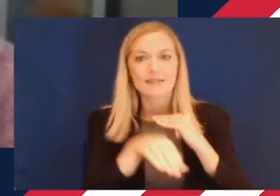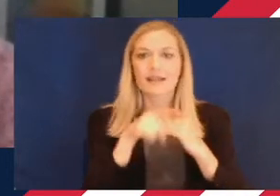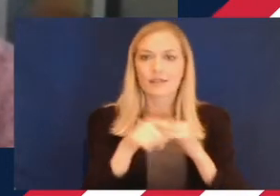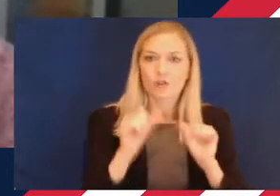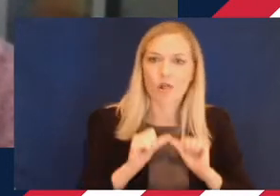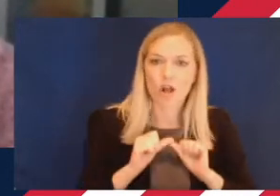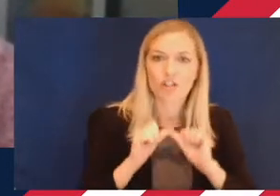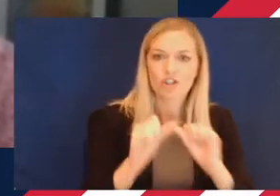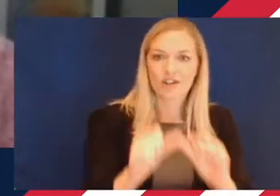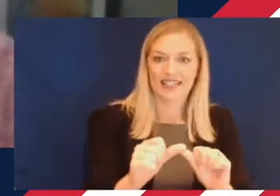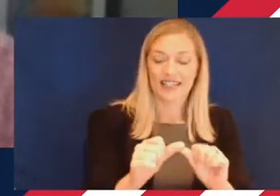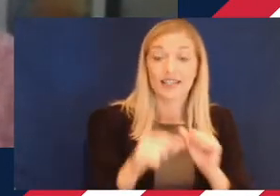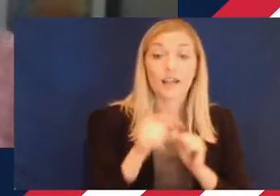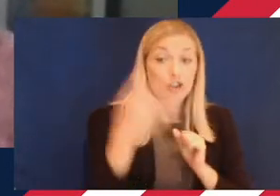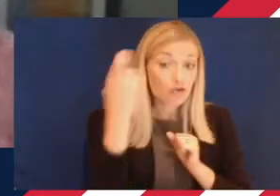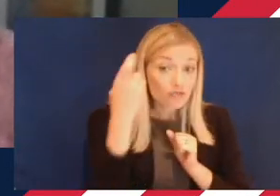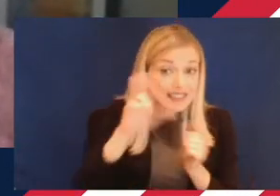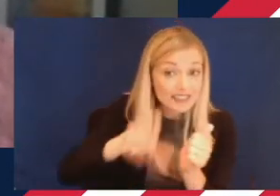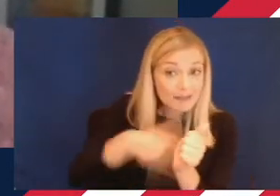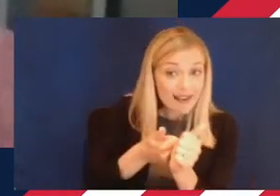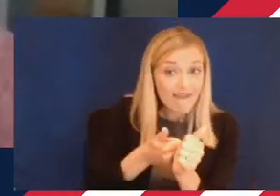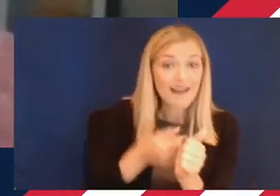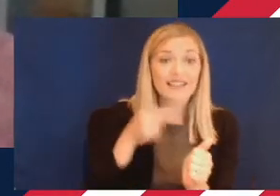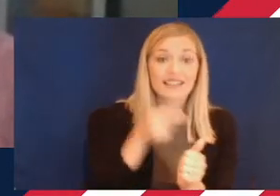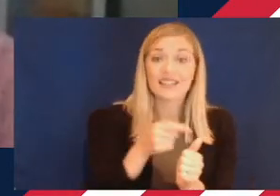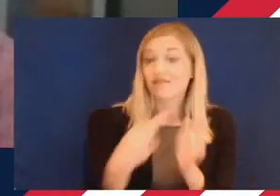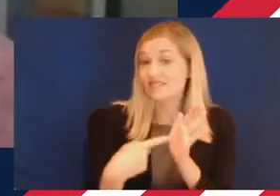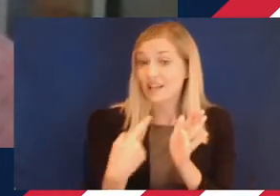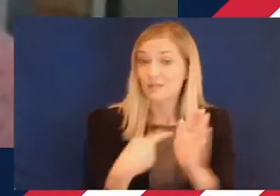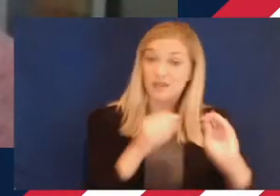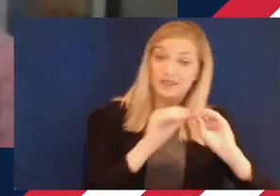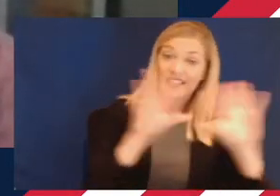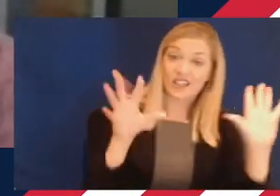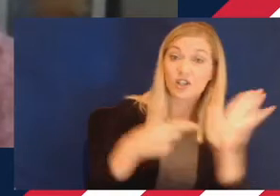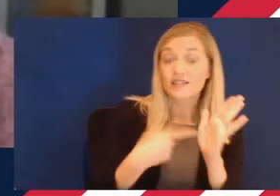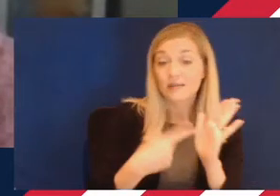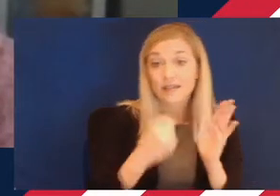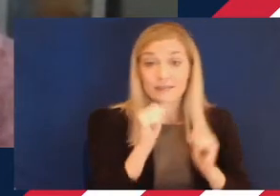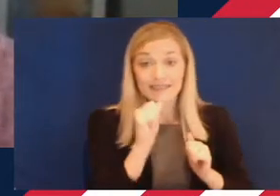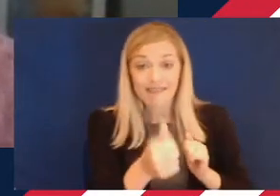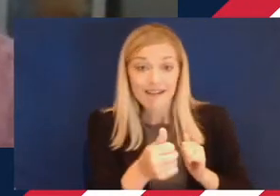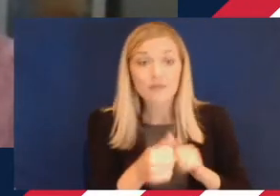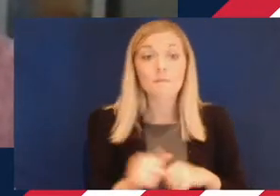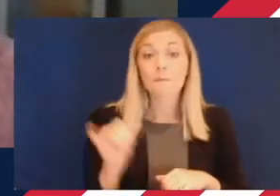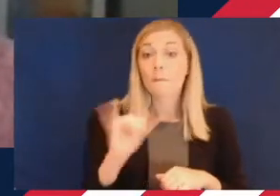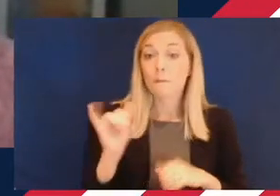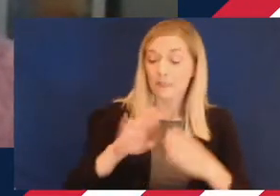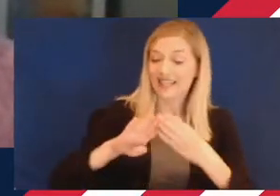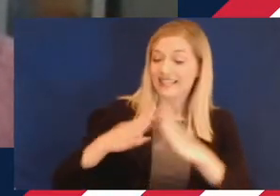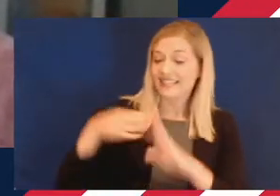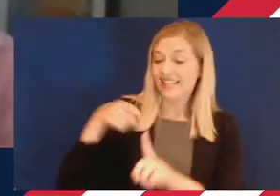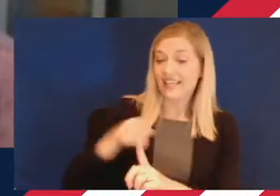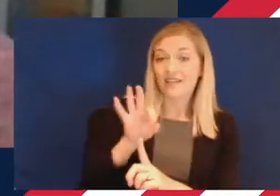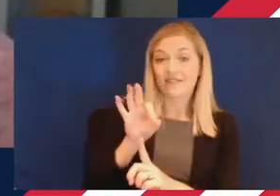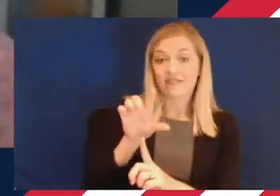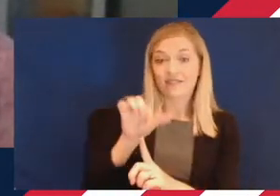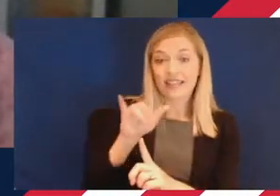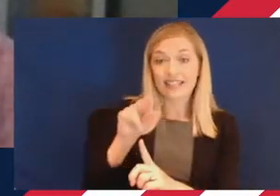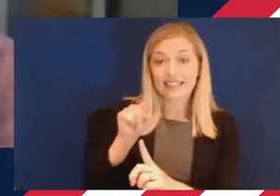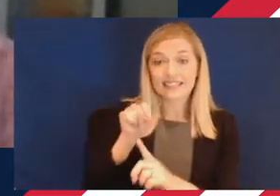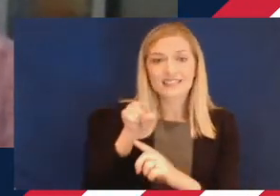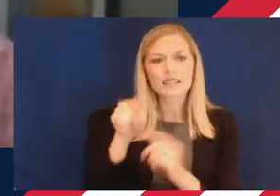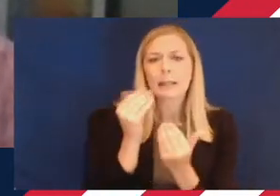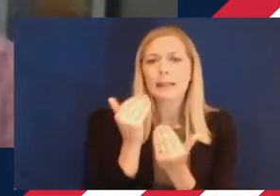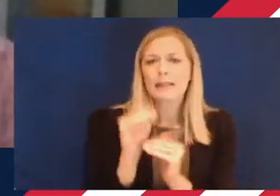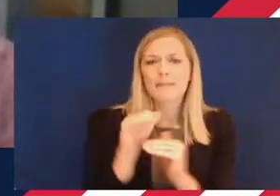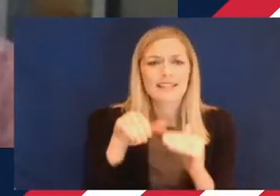visible and hidden. Life in a distressed neighborhood like Flint means limited access to healthcare and healthy food. It means living with